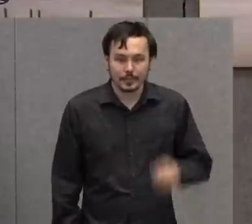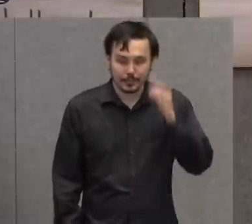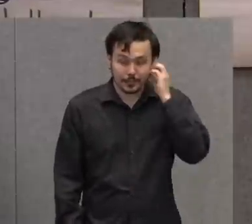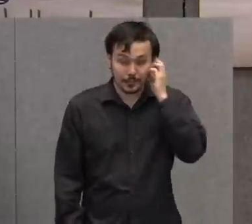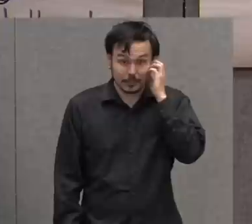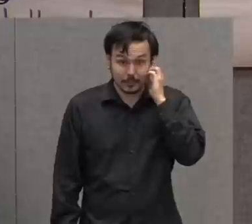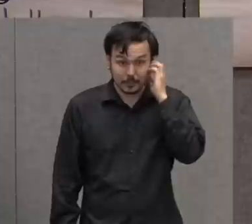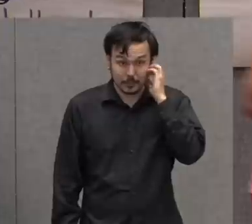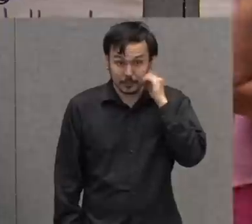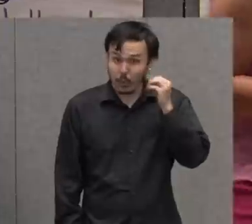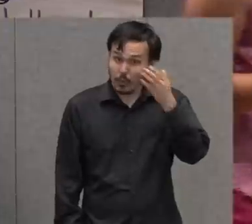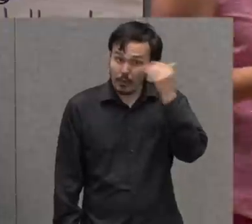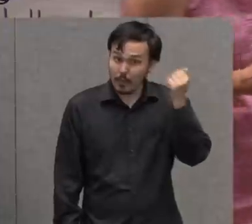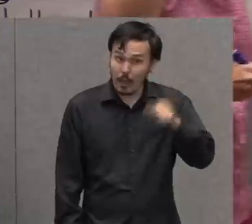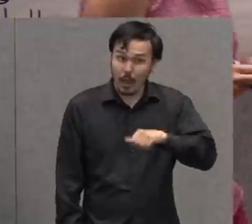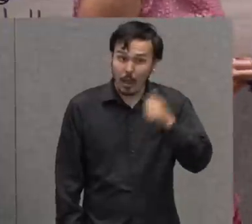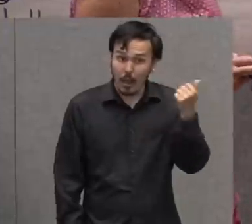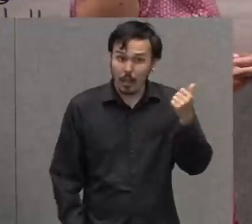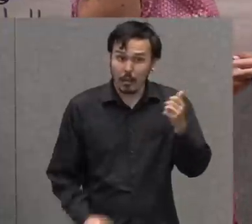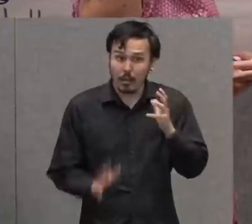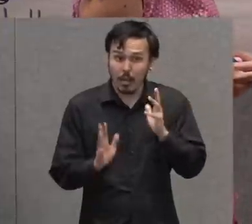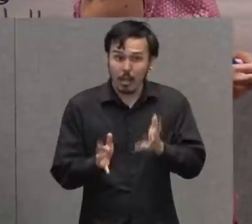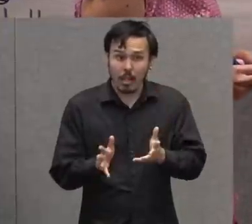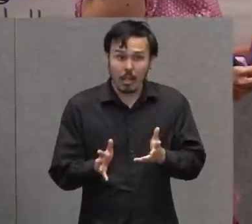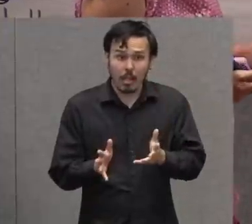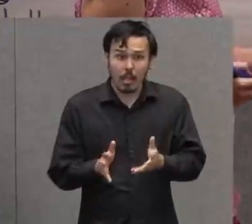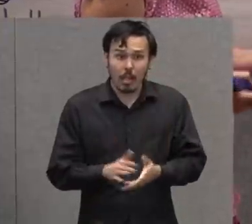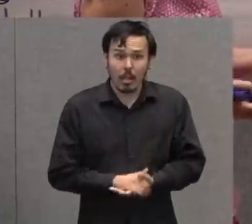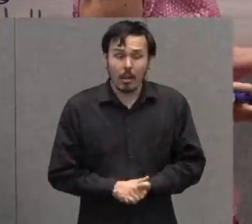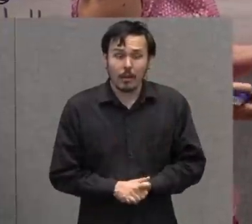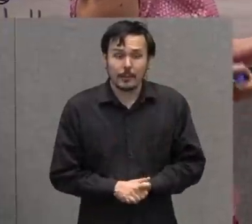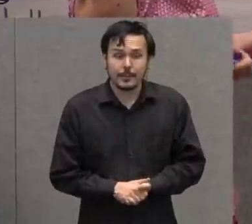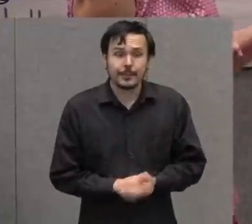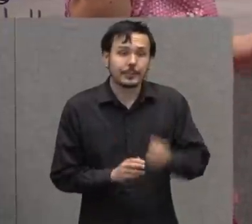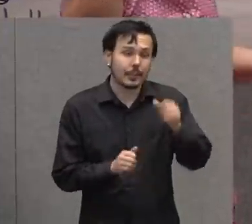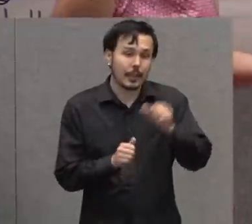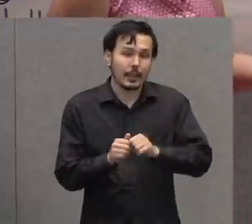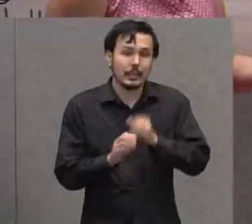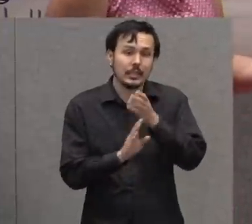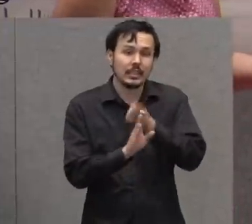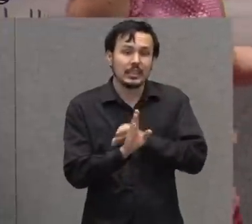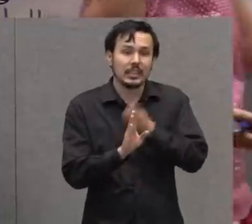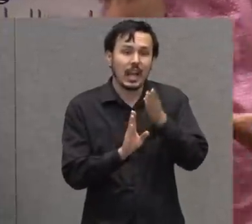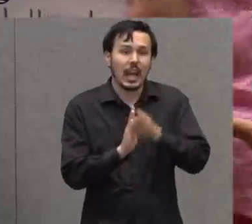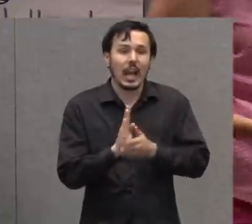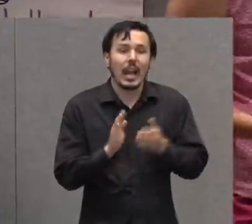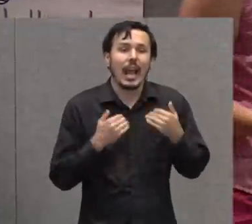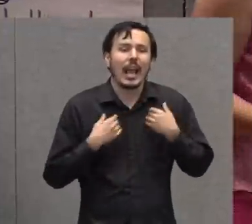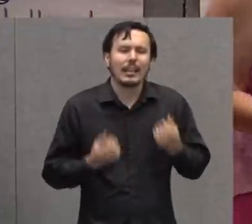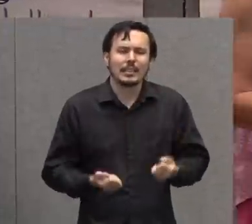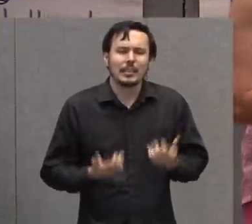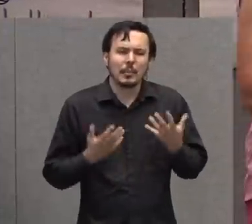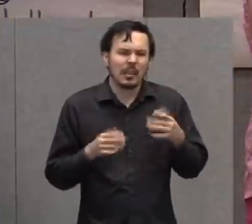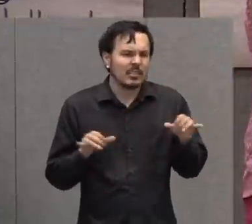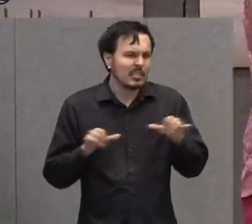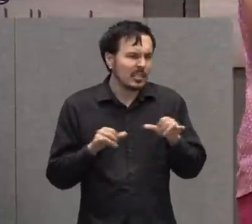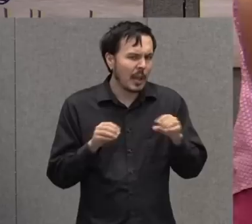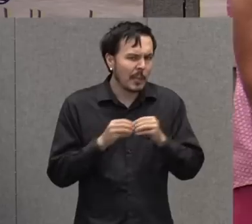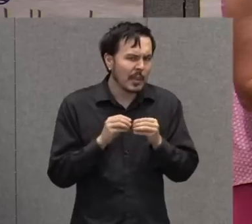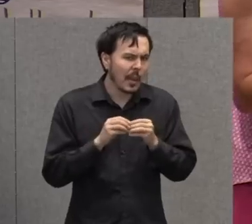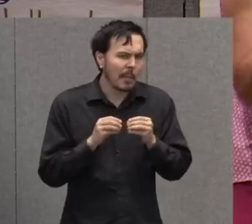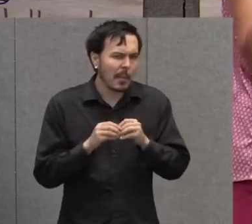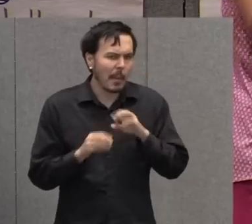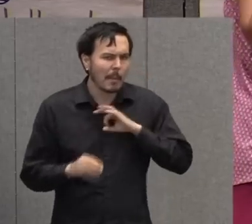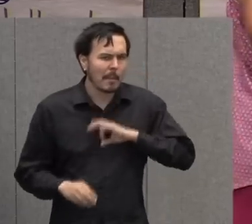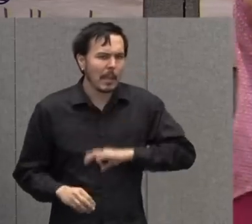Did we forget anything out in that explanation? Each side has what? Same number of buttons. What does that